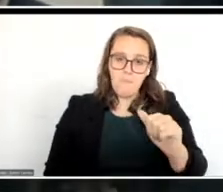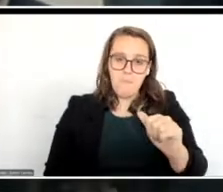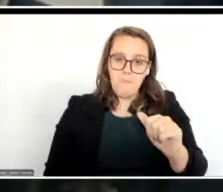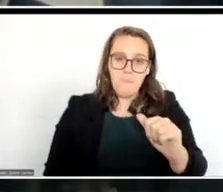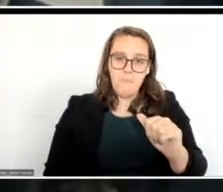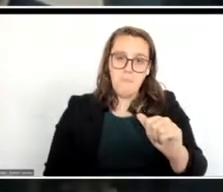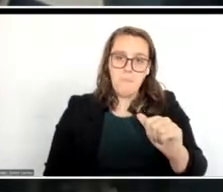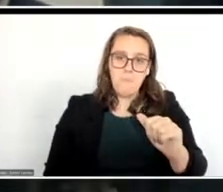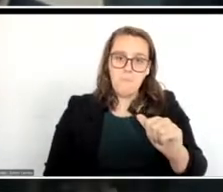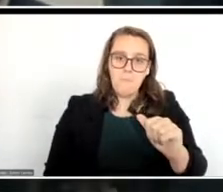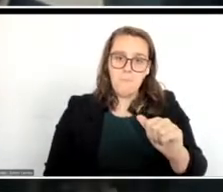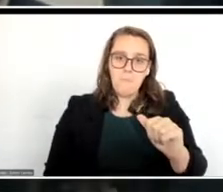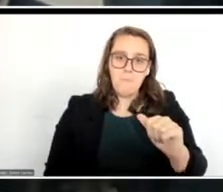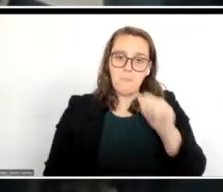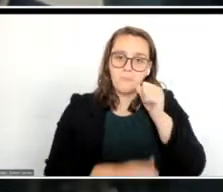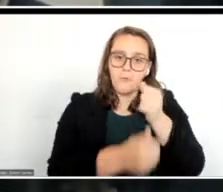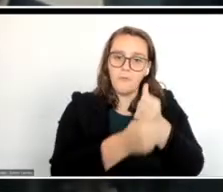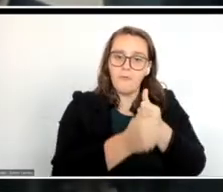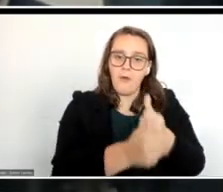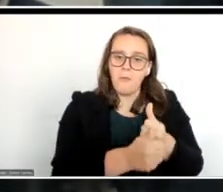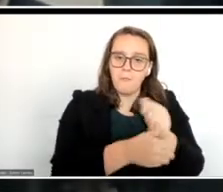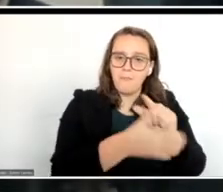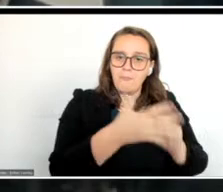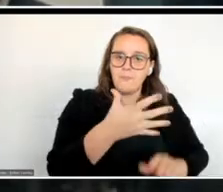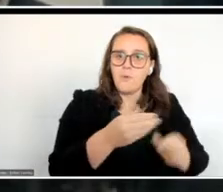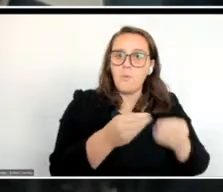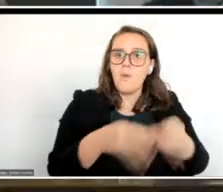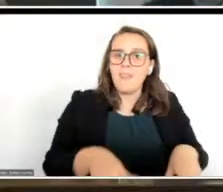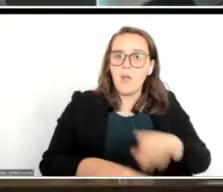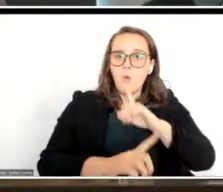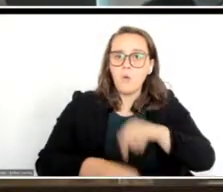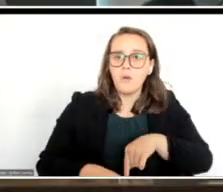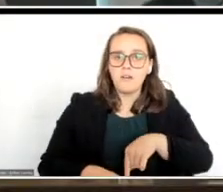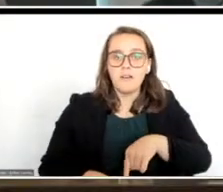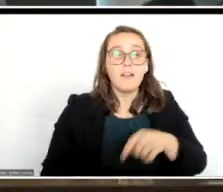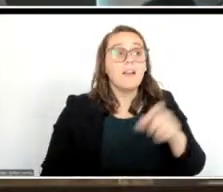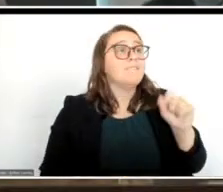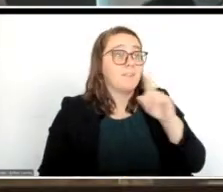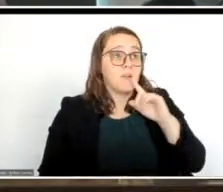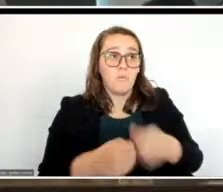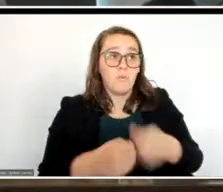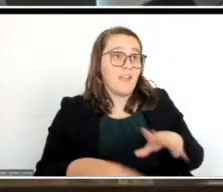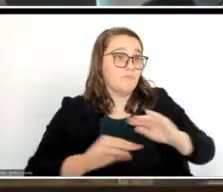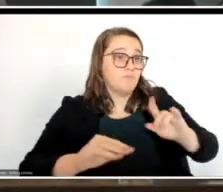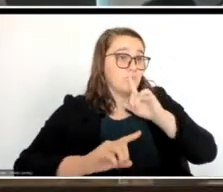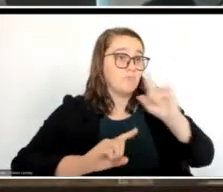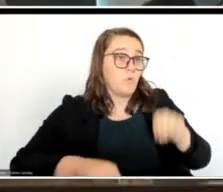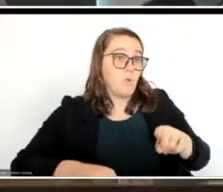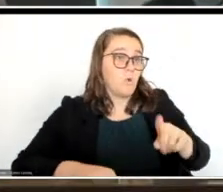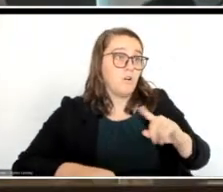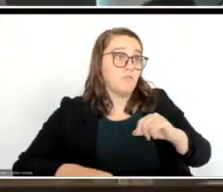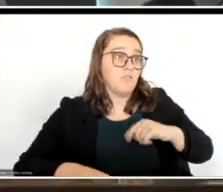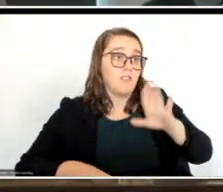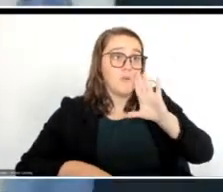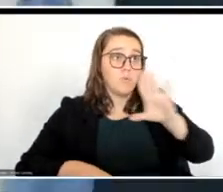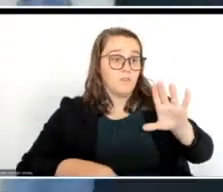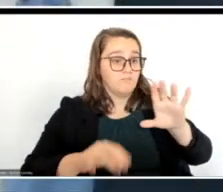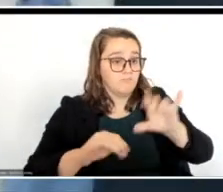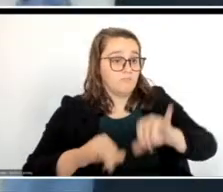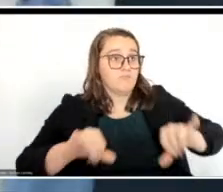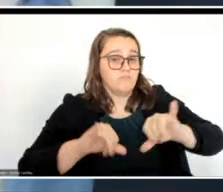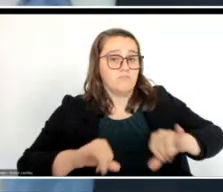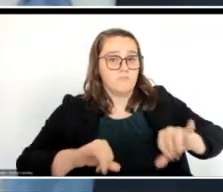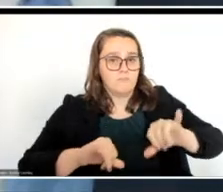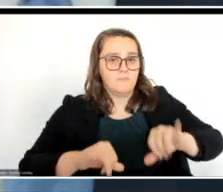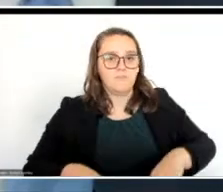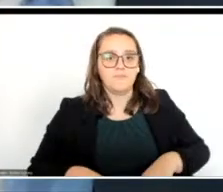take any of those steps without an order. Without a directive, yeah. I explained in language that should be in the order while